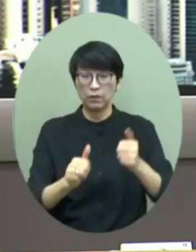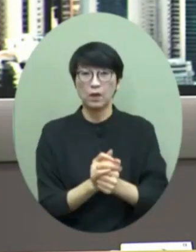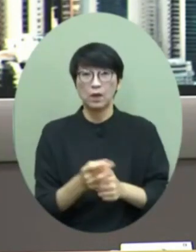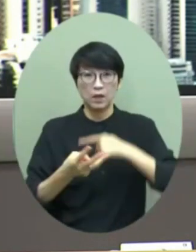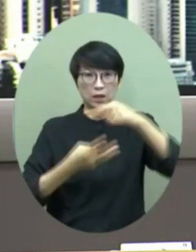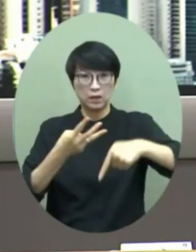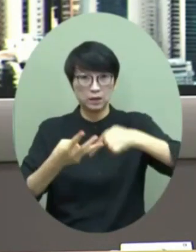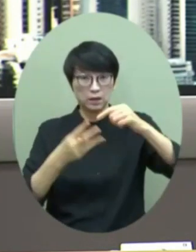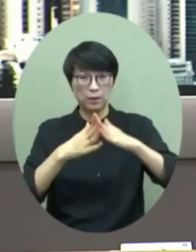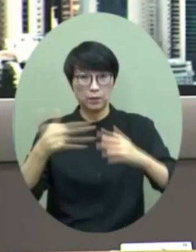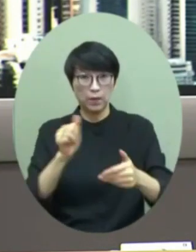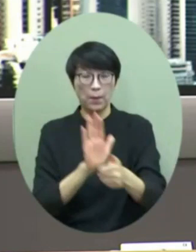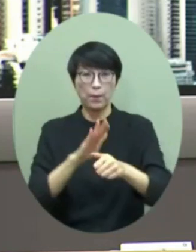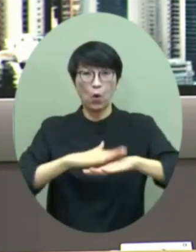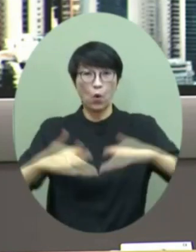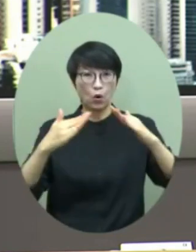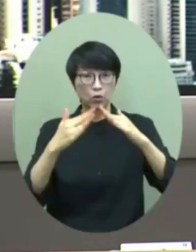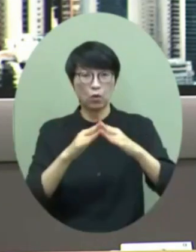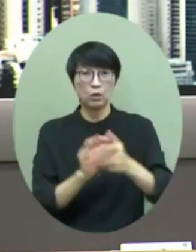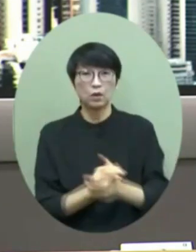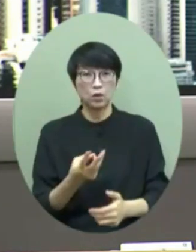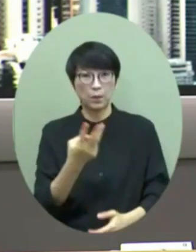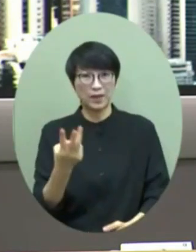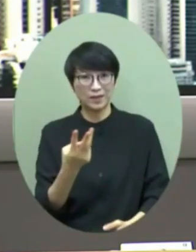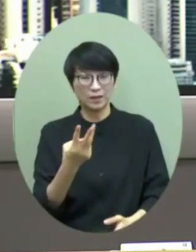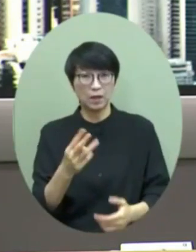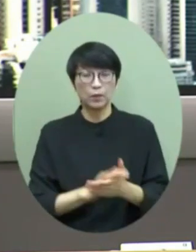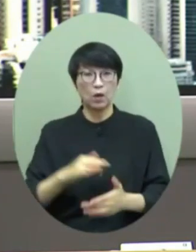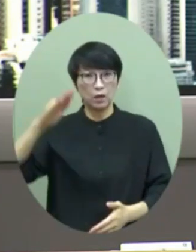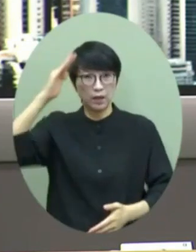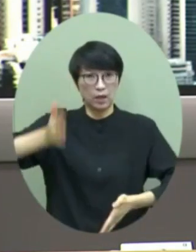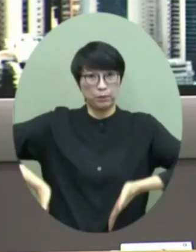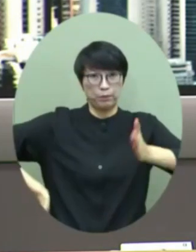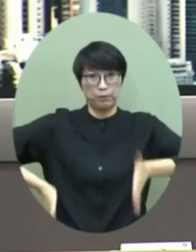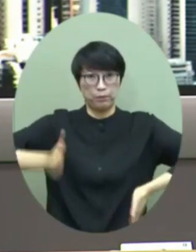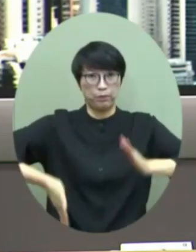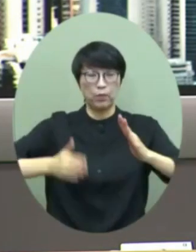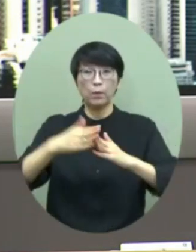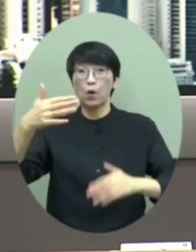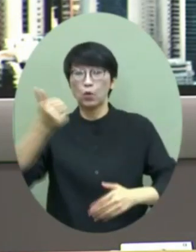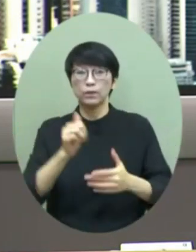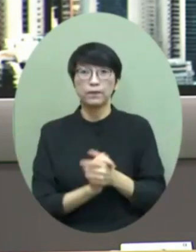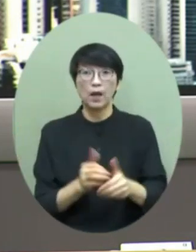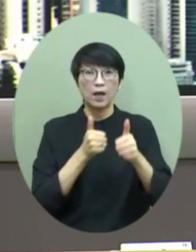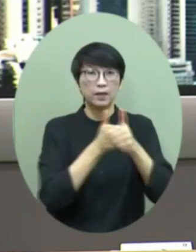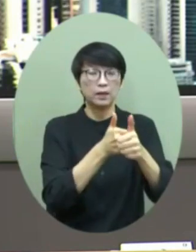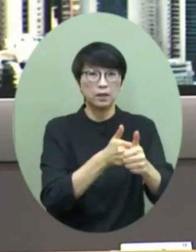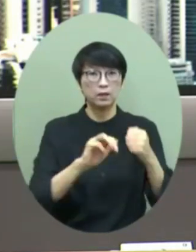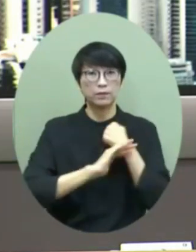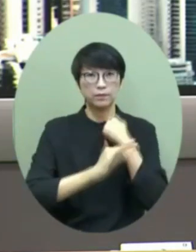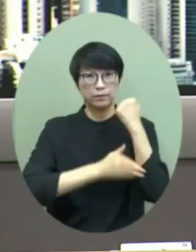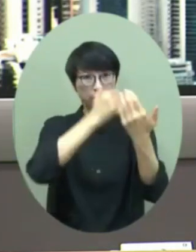Committee for Safeguarding the National Security of the Hong Kong SAR is a high-level committee chaired by me, and it includes the